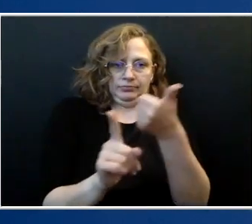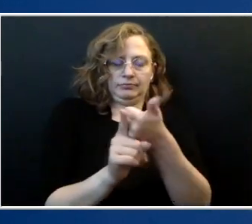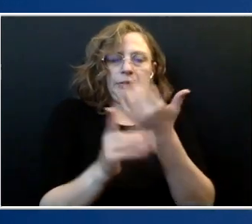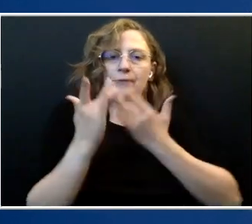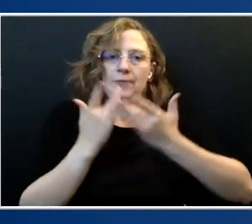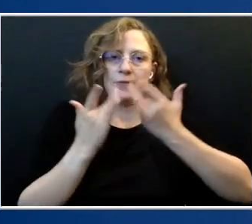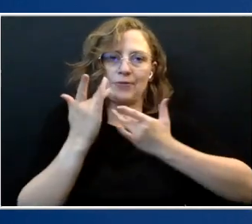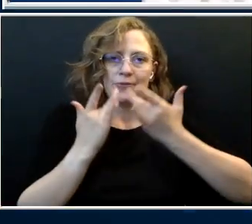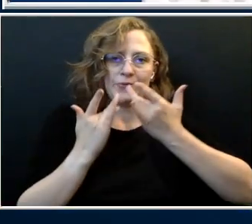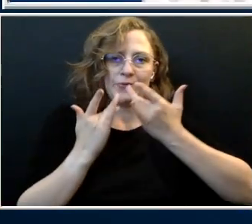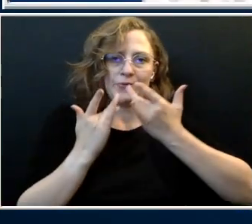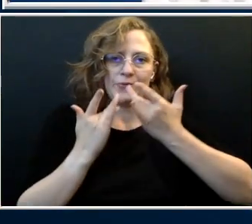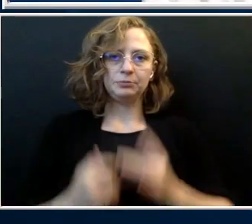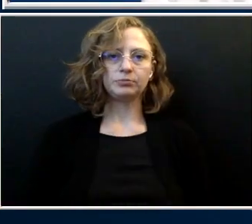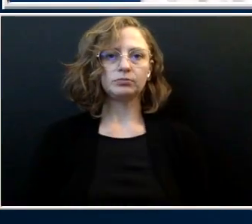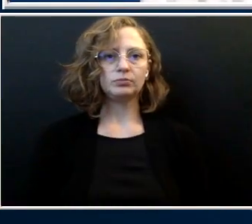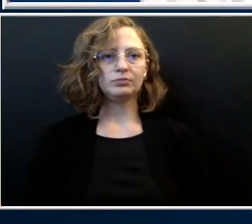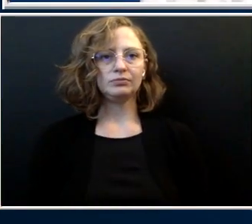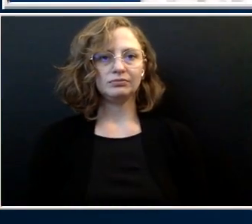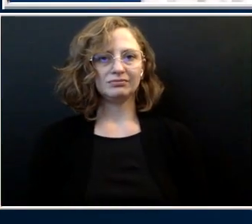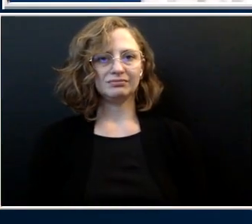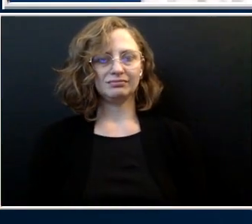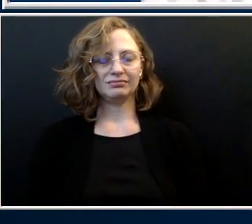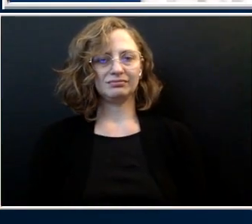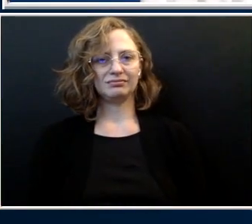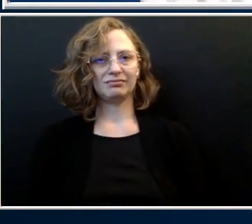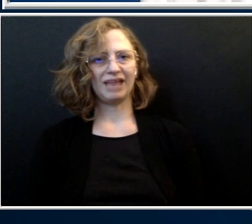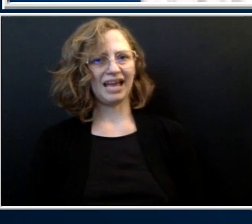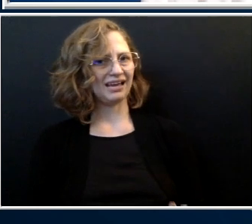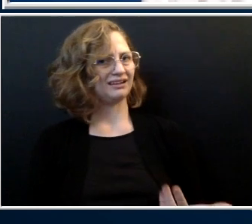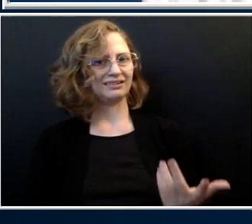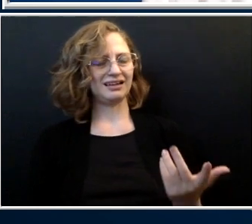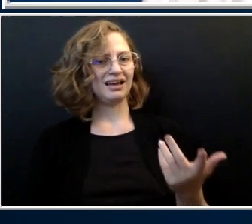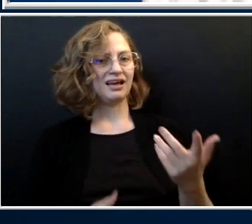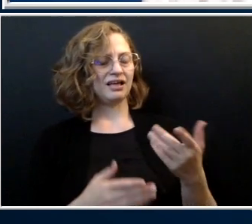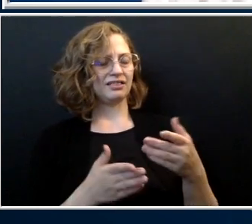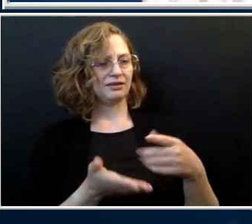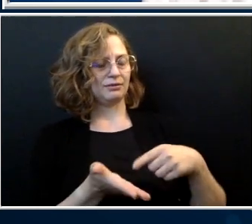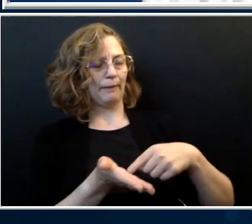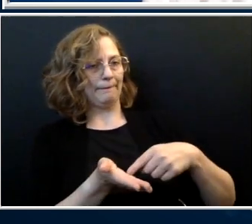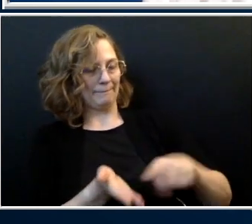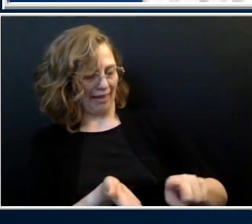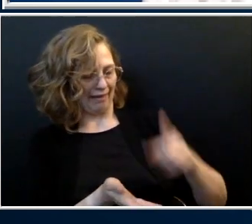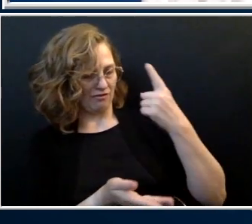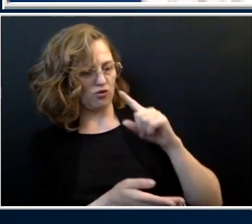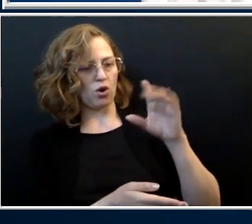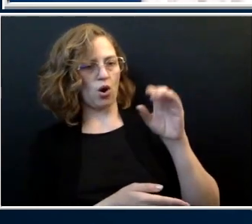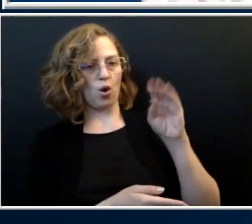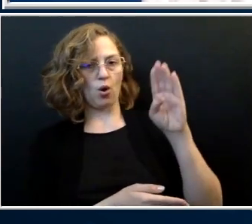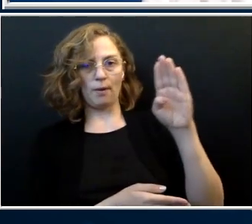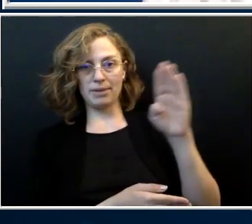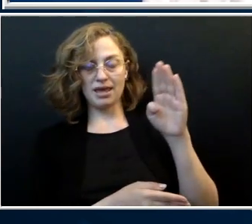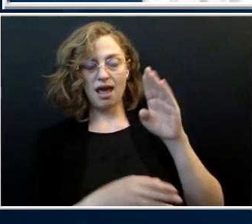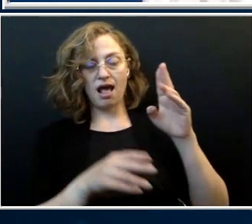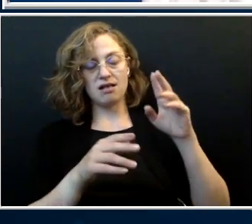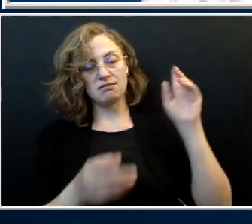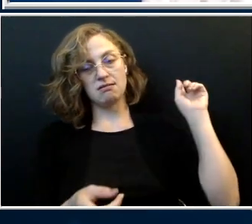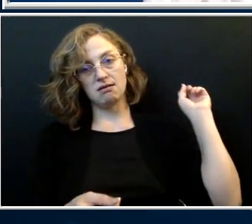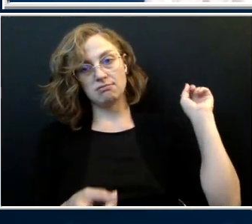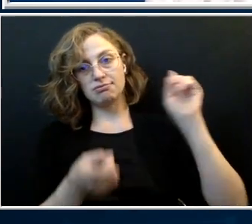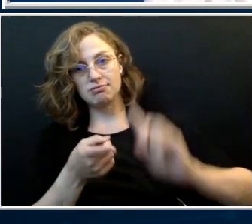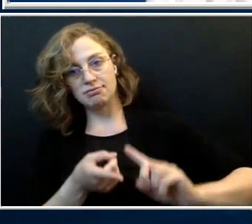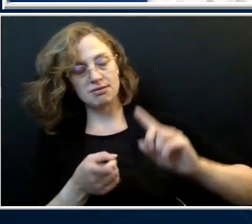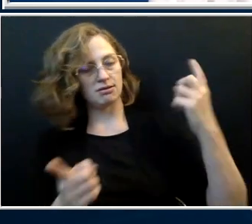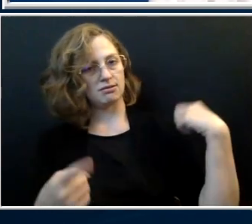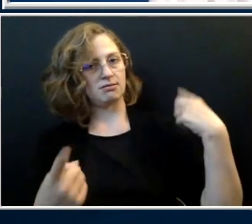let's be honest, the rate of reimbursement for OB has fallen so dramatically in decades, as it has in primary care and other areas, that hospitals are starting to